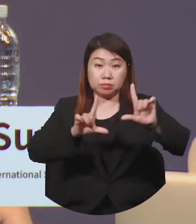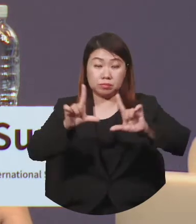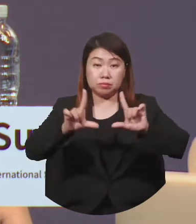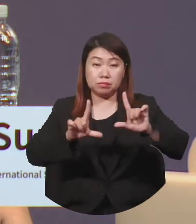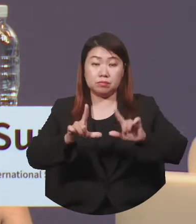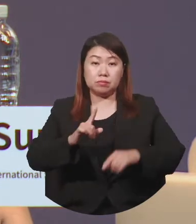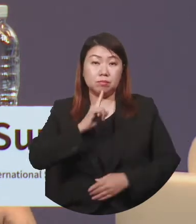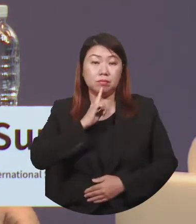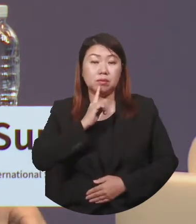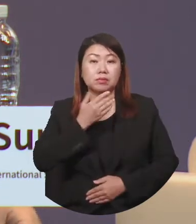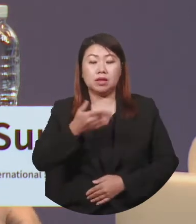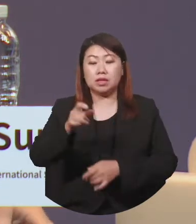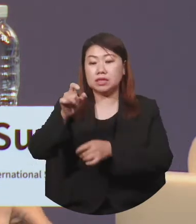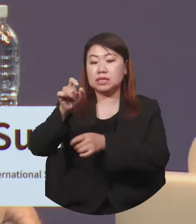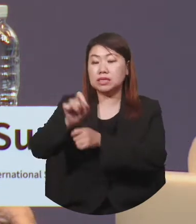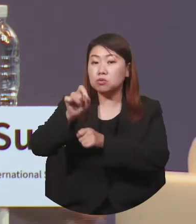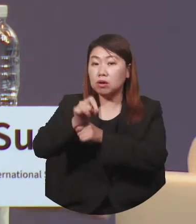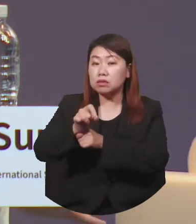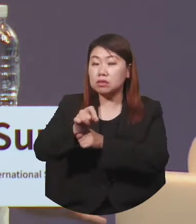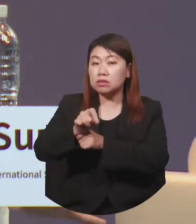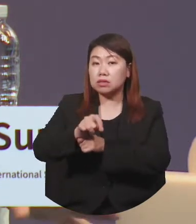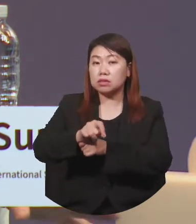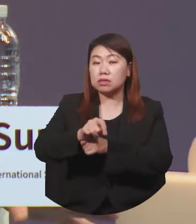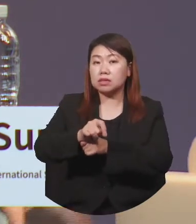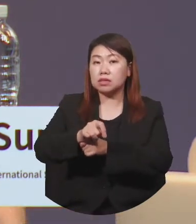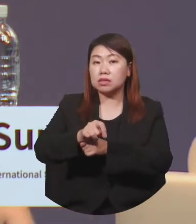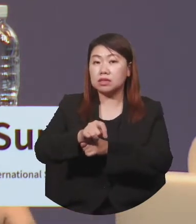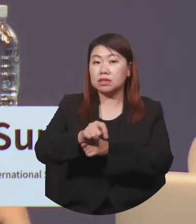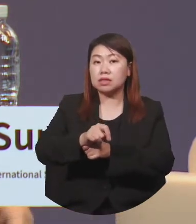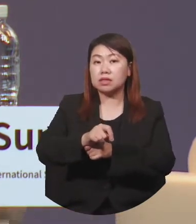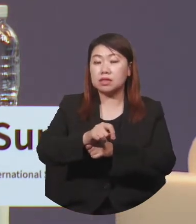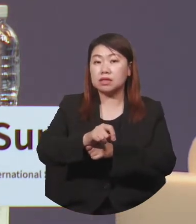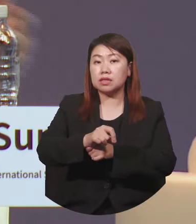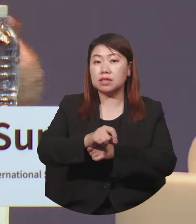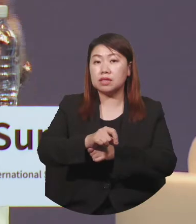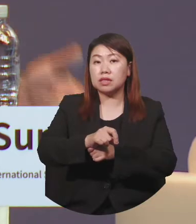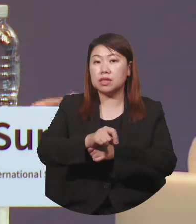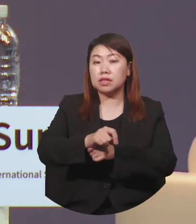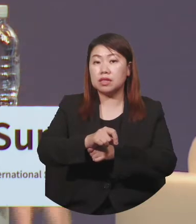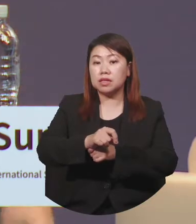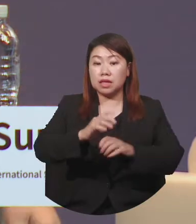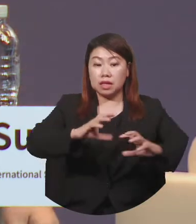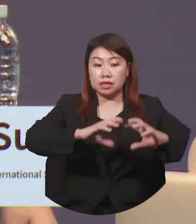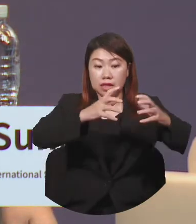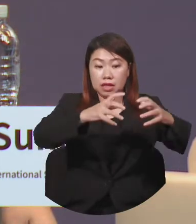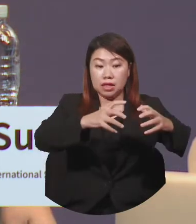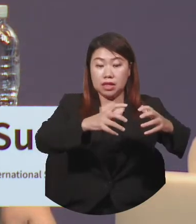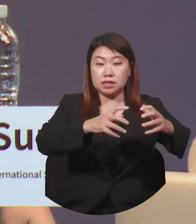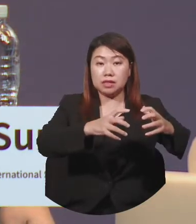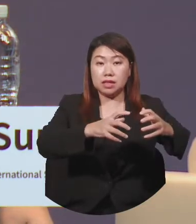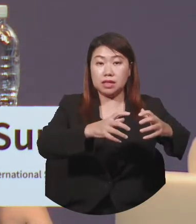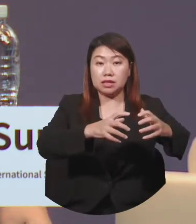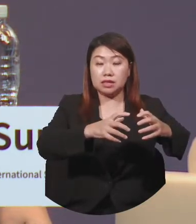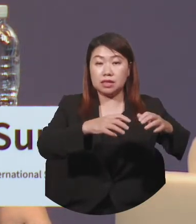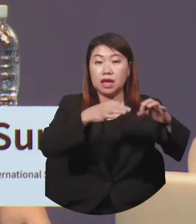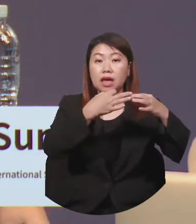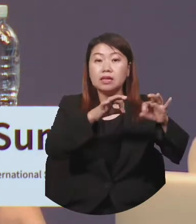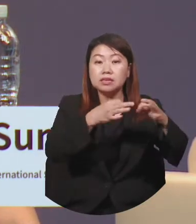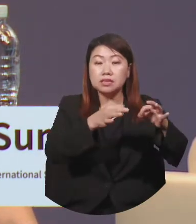contacted by International Finance Corporation, IFC of World Bank. They're also running the similar program of startups.